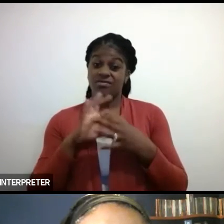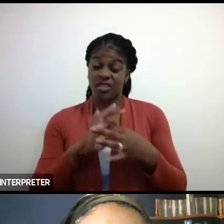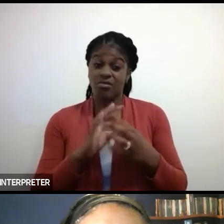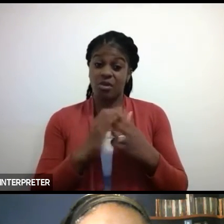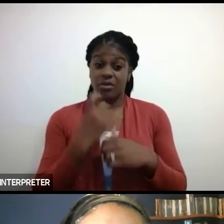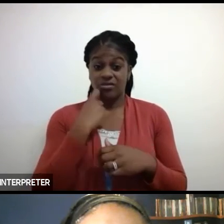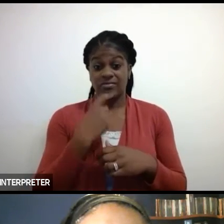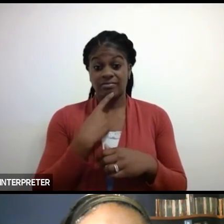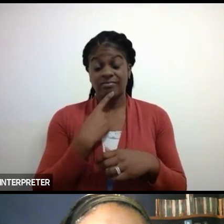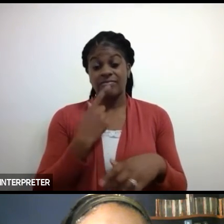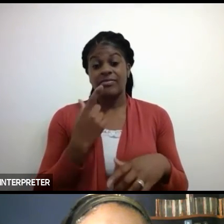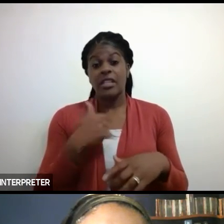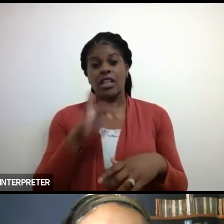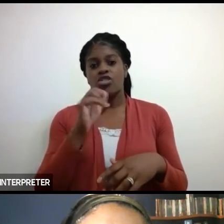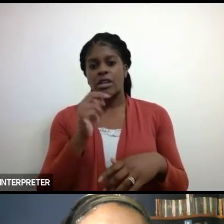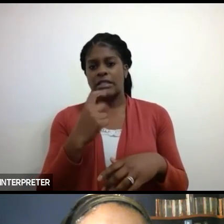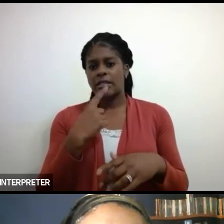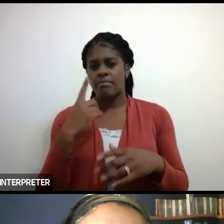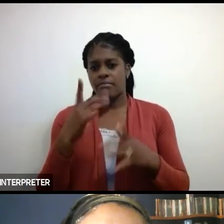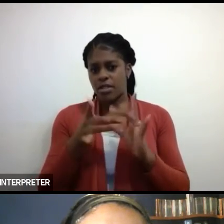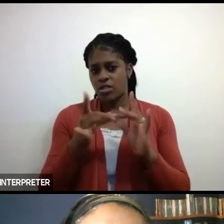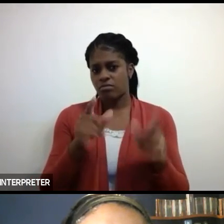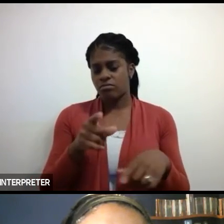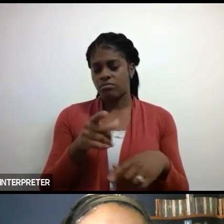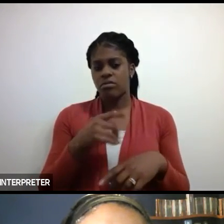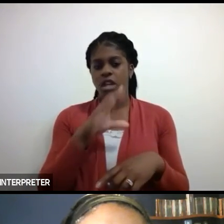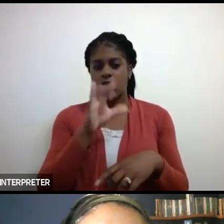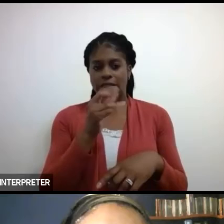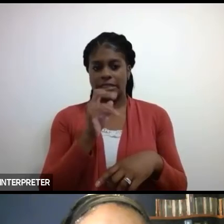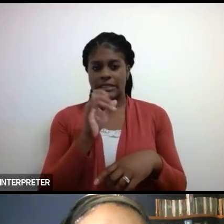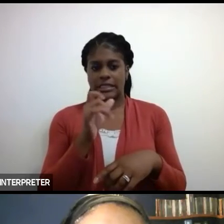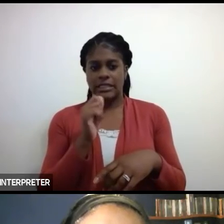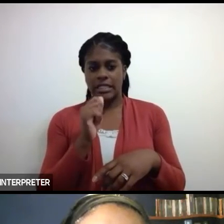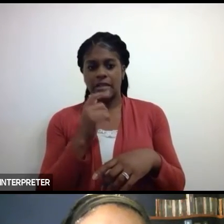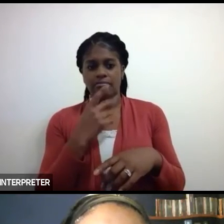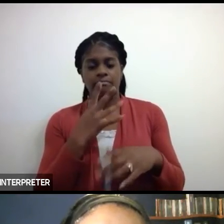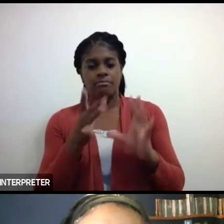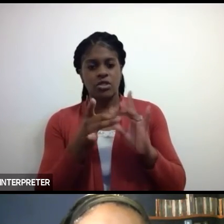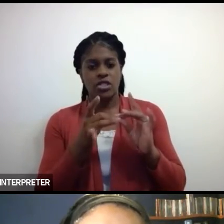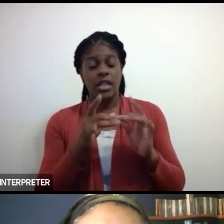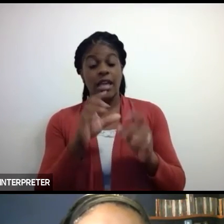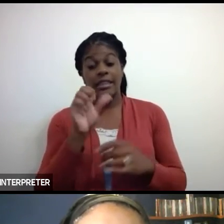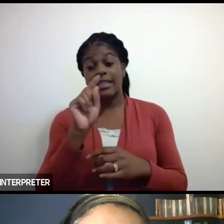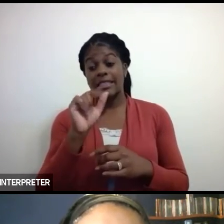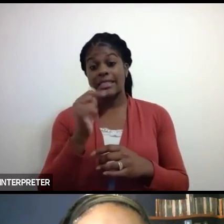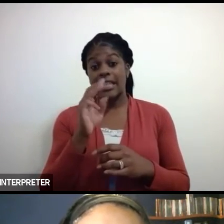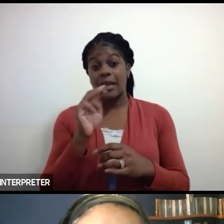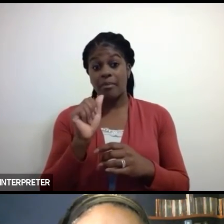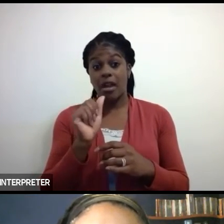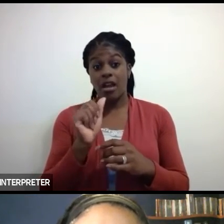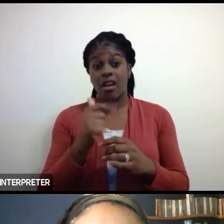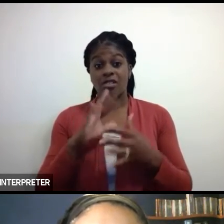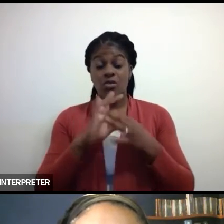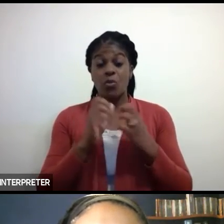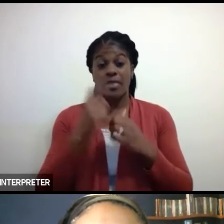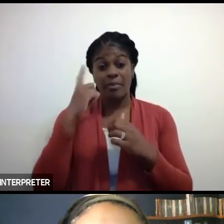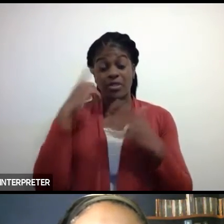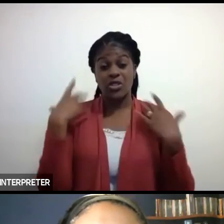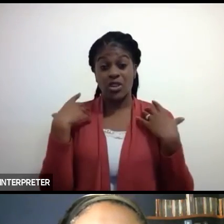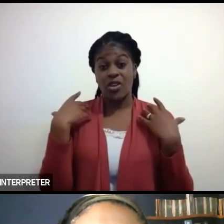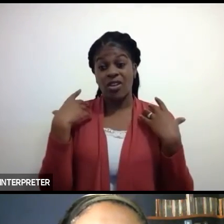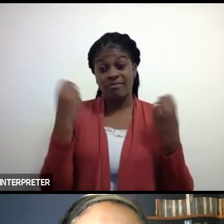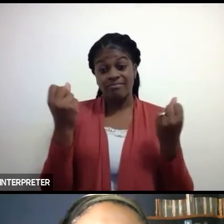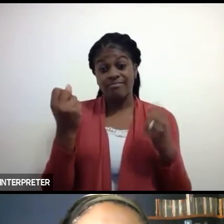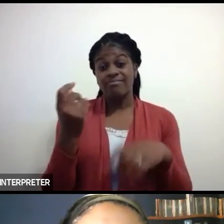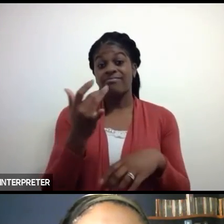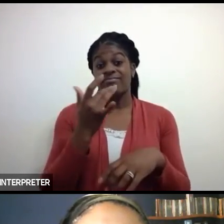John was saying earlier. I think you also mentioned it, Christina, about the stigma associated with mental illness and just how communities may